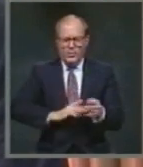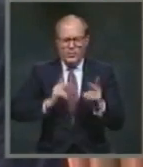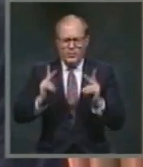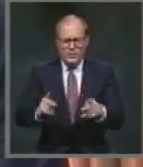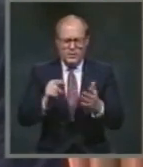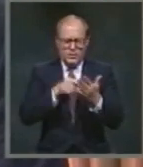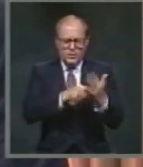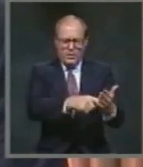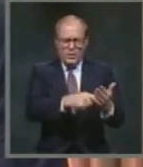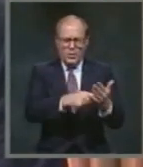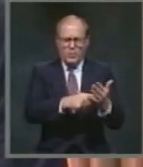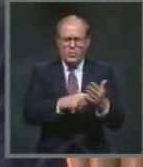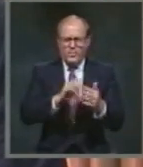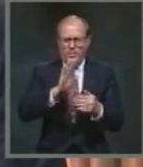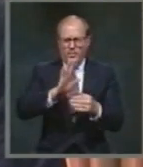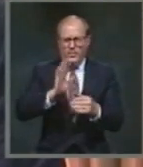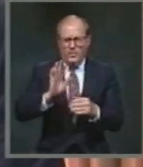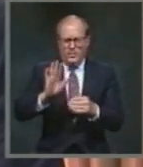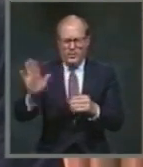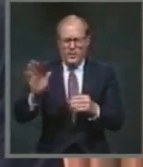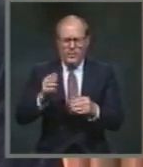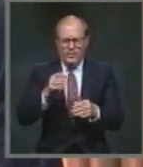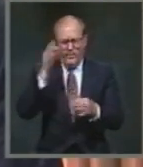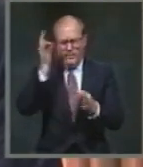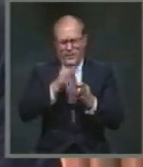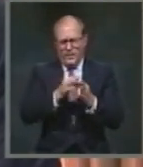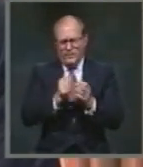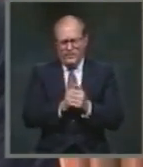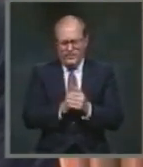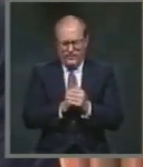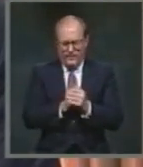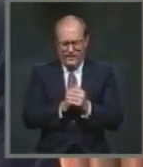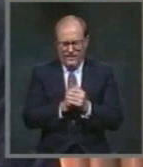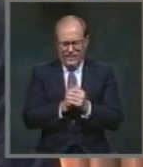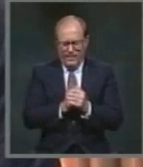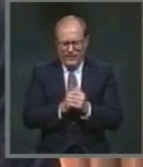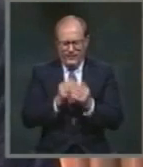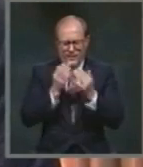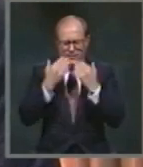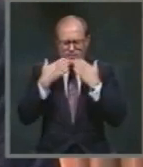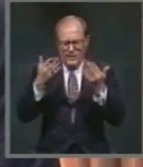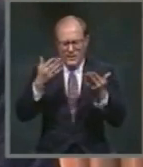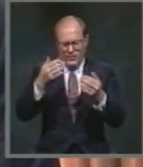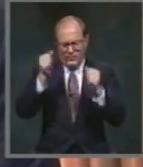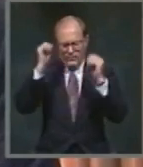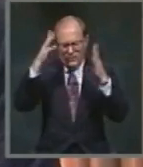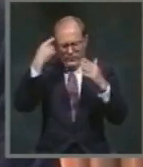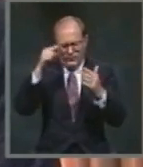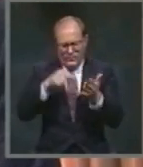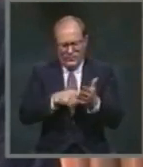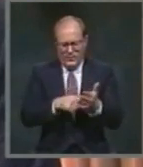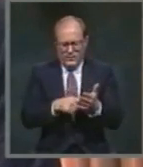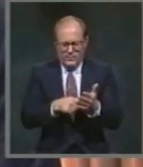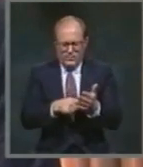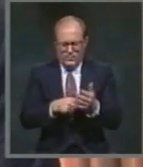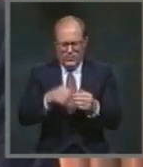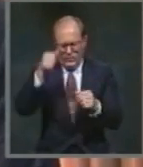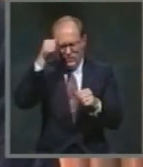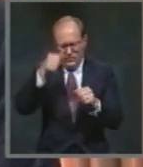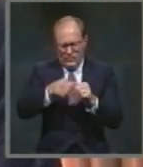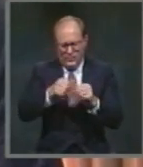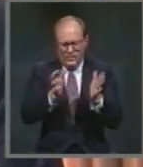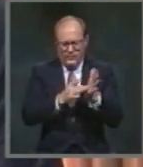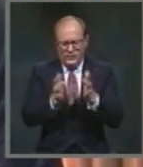death till He comes. Thank you, our Father, for this memorial of Jesus. Thank you that it still